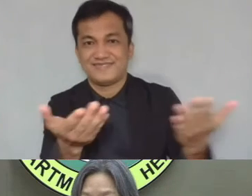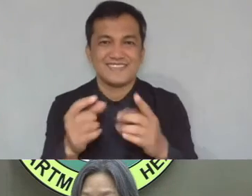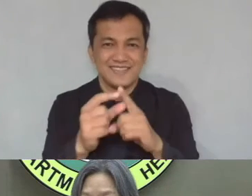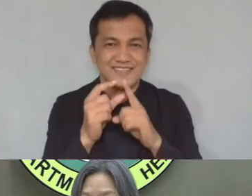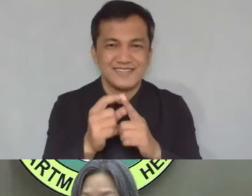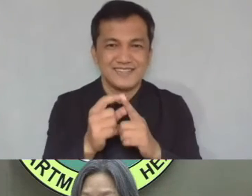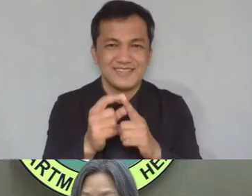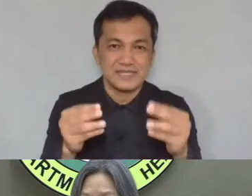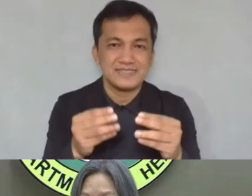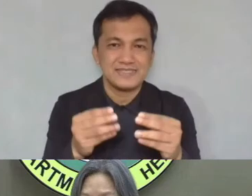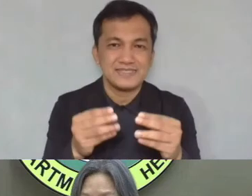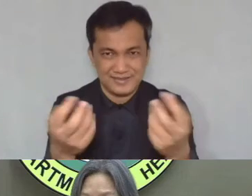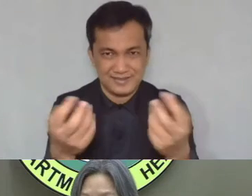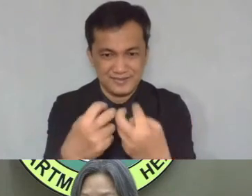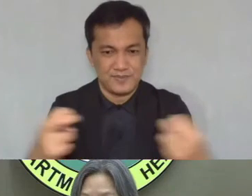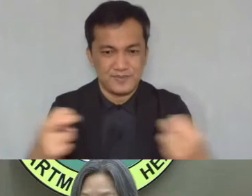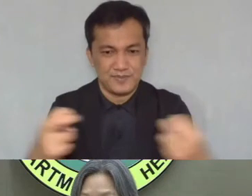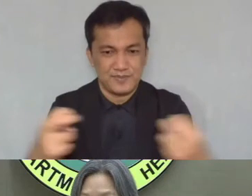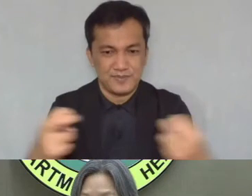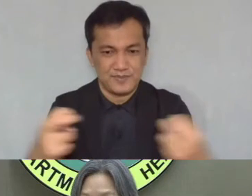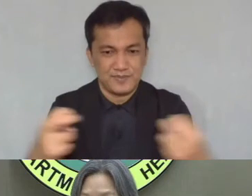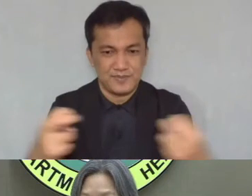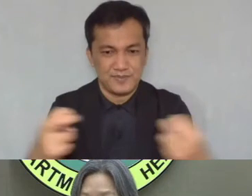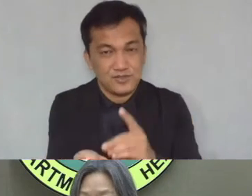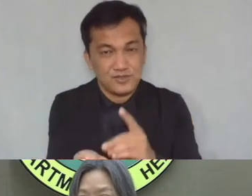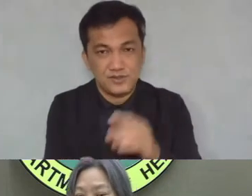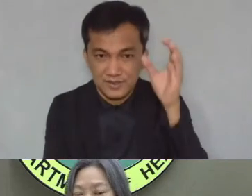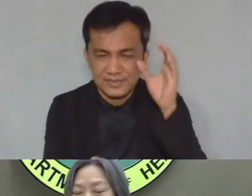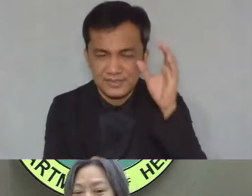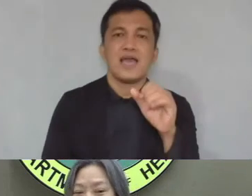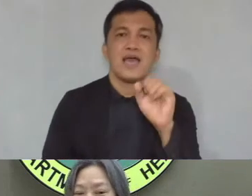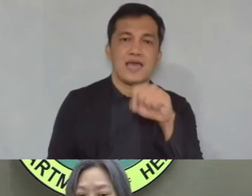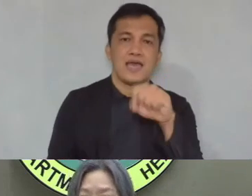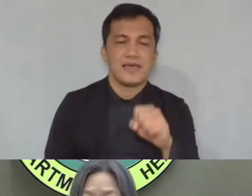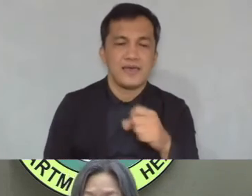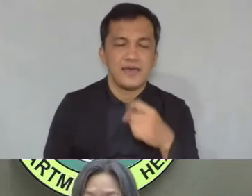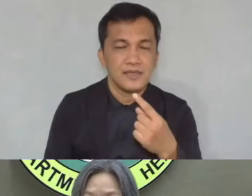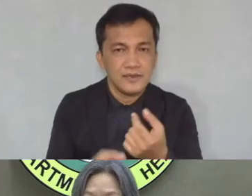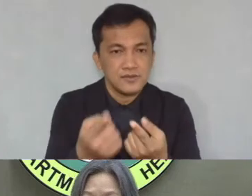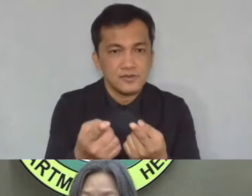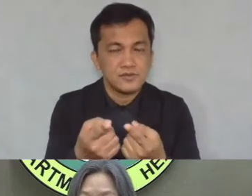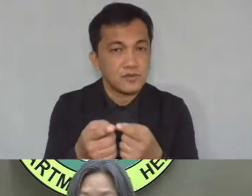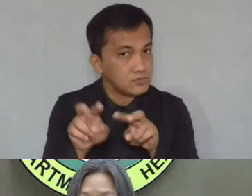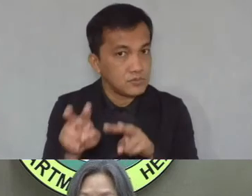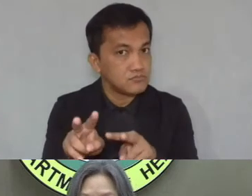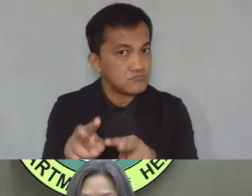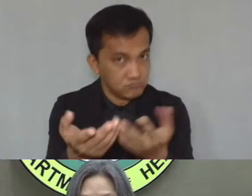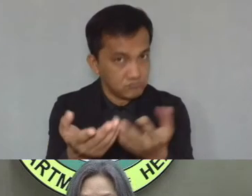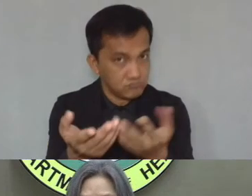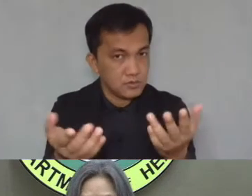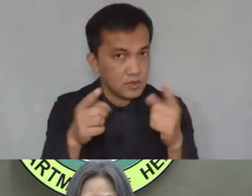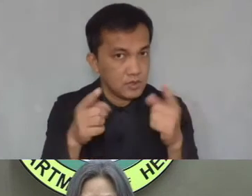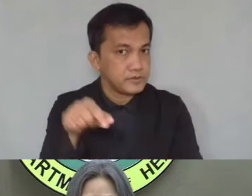Last words from our three panelists. Dr. Castro, yes, sir? Yes, I just suggest